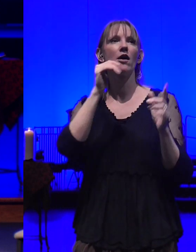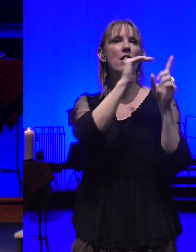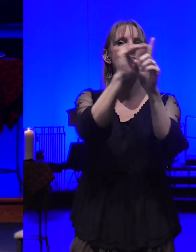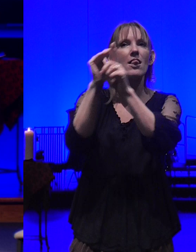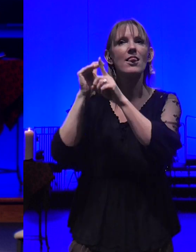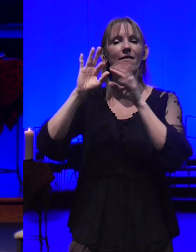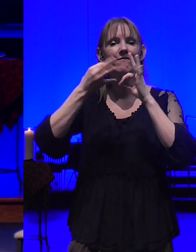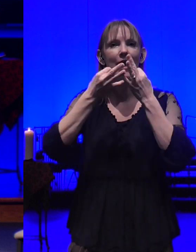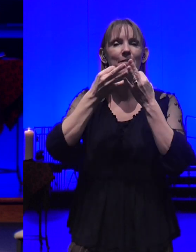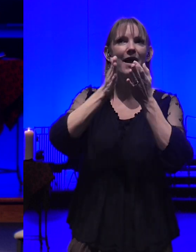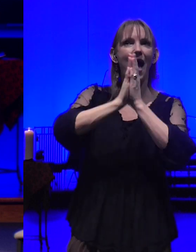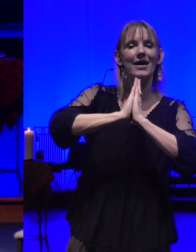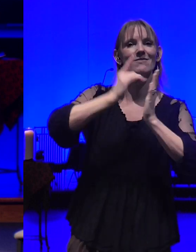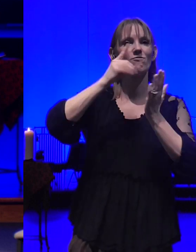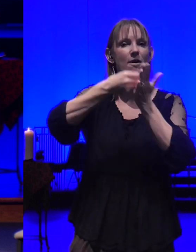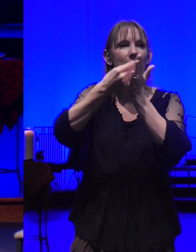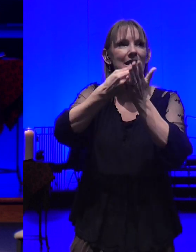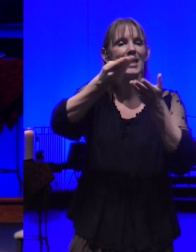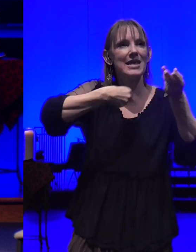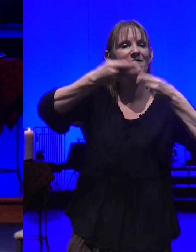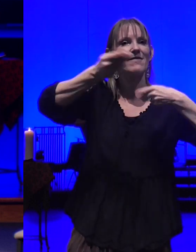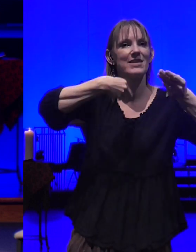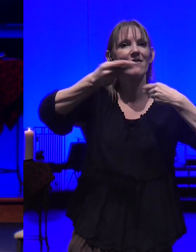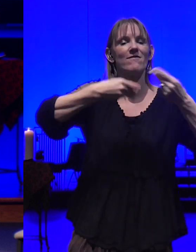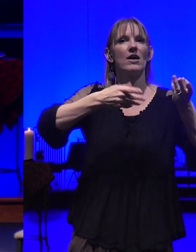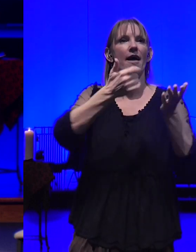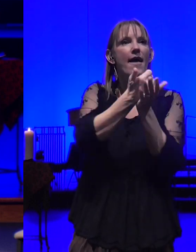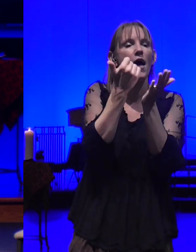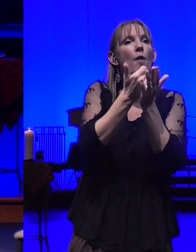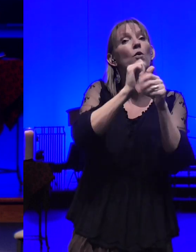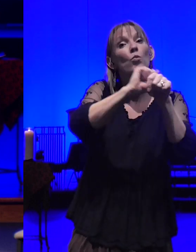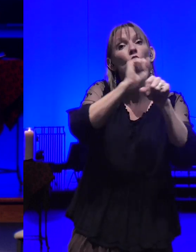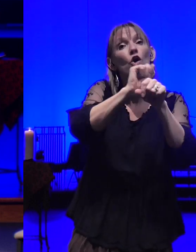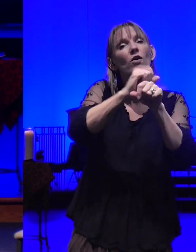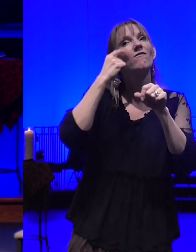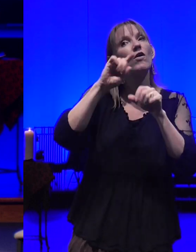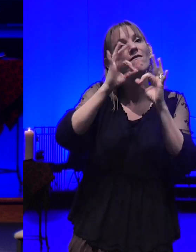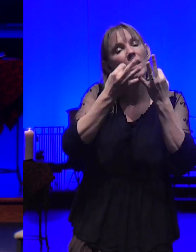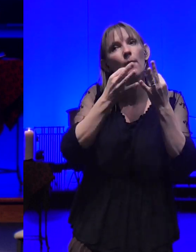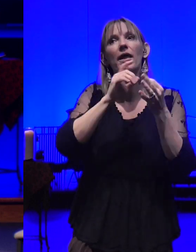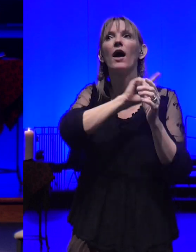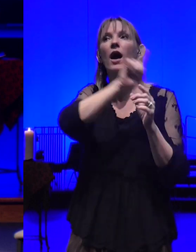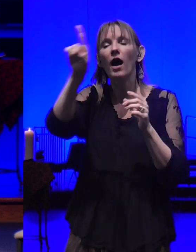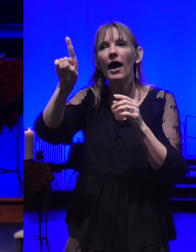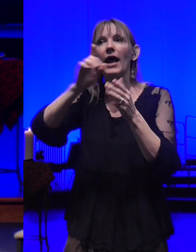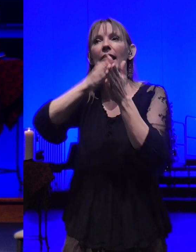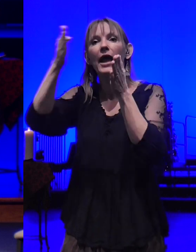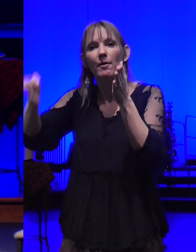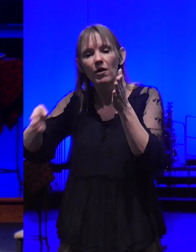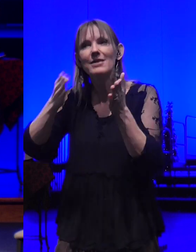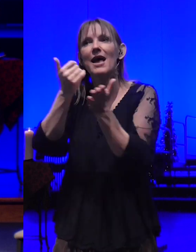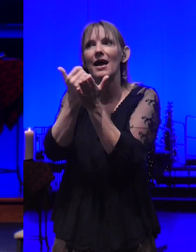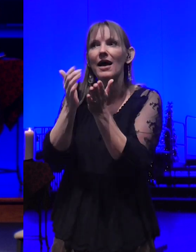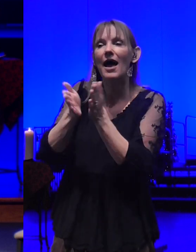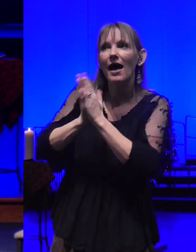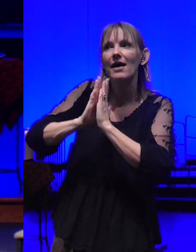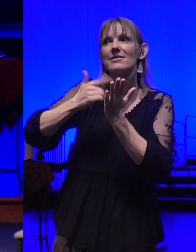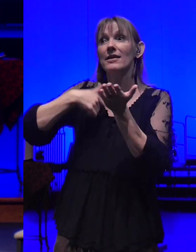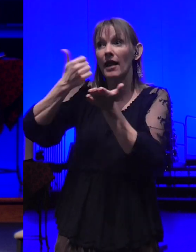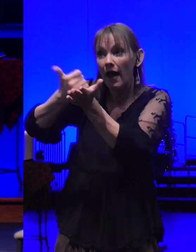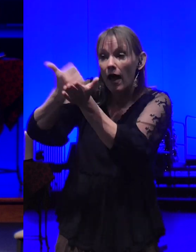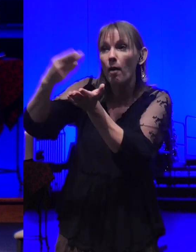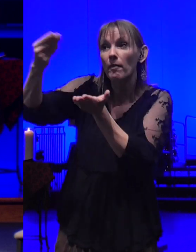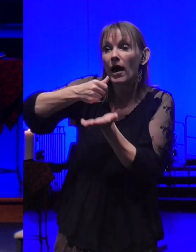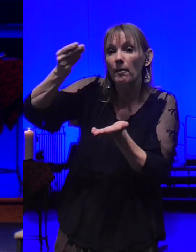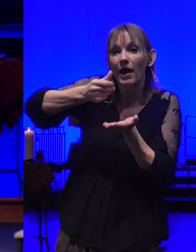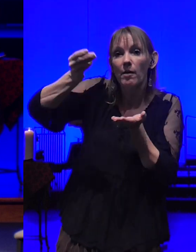pestering their family and their parents to do odd jobs to earn a little money, and went to their neighbors and did the same. And they got some quarters